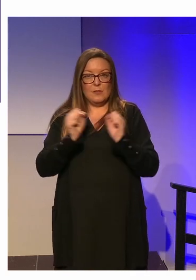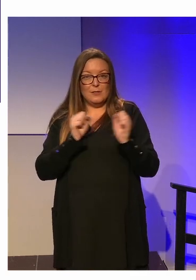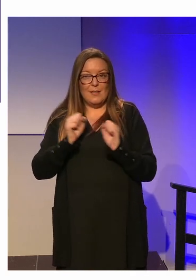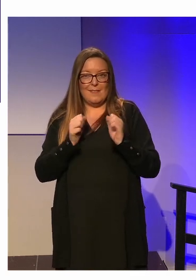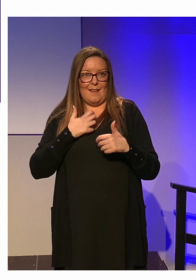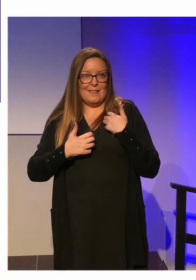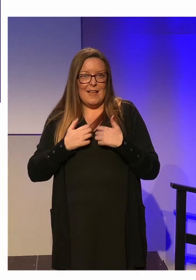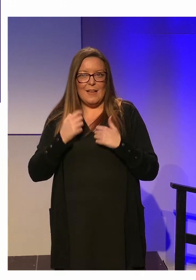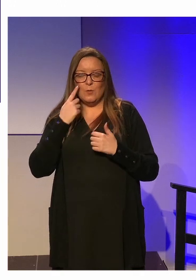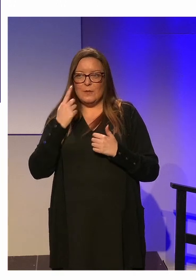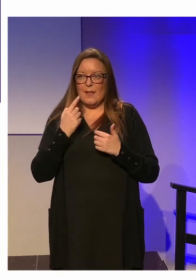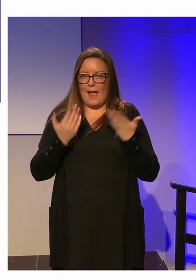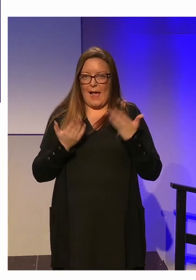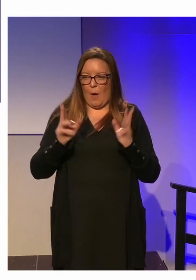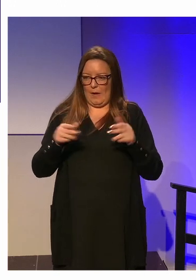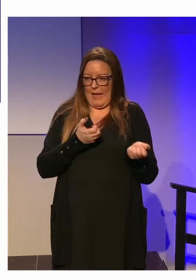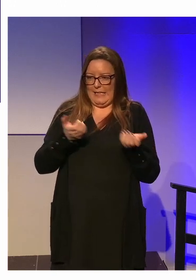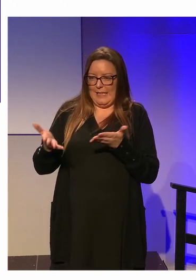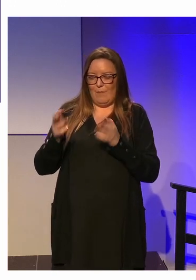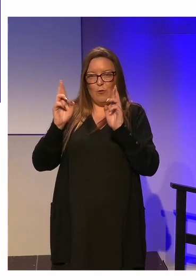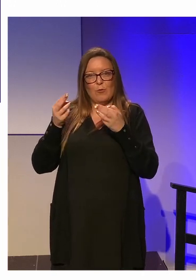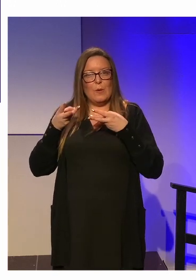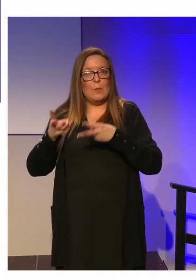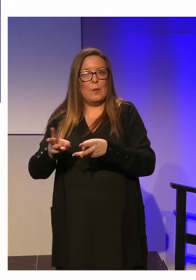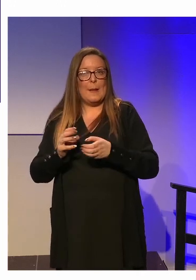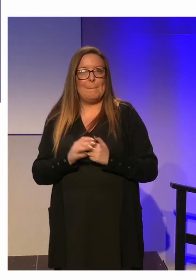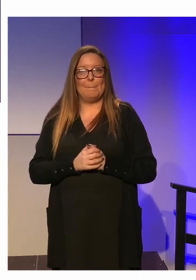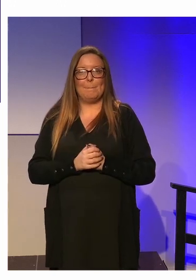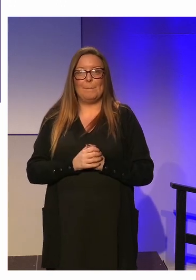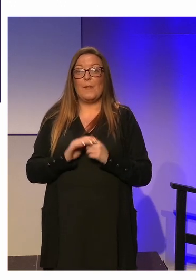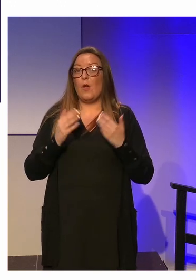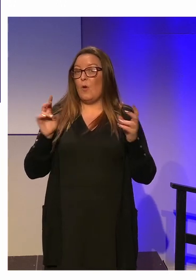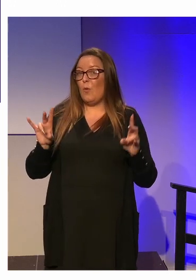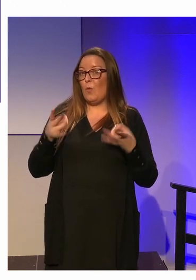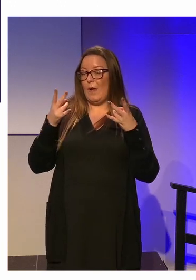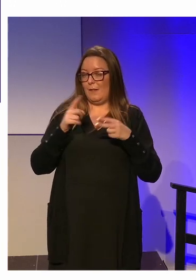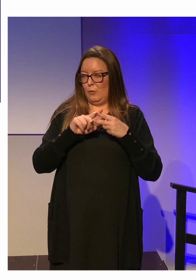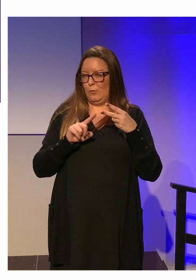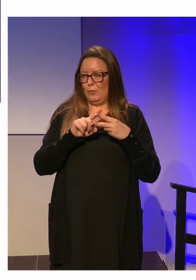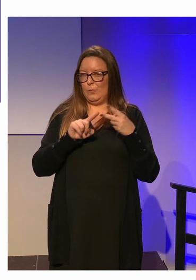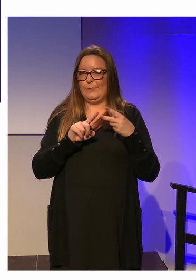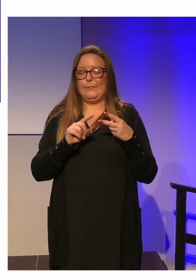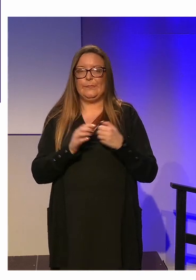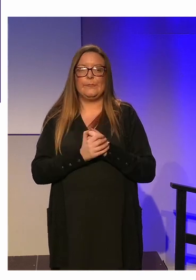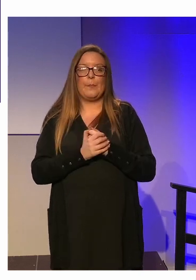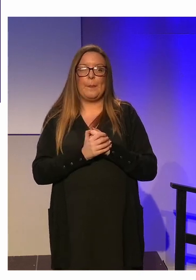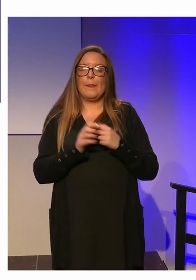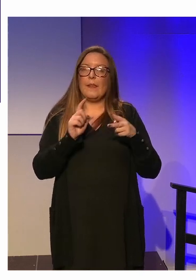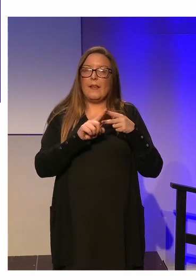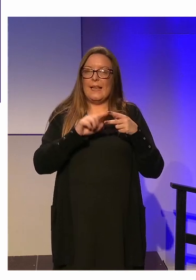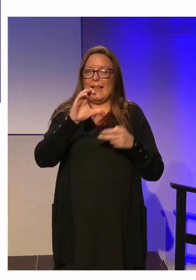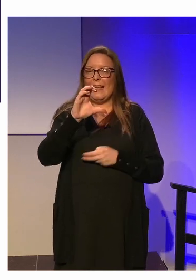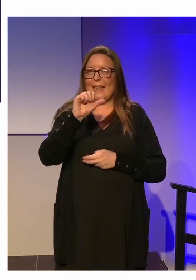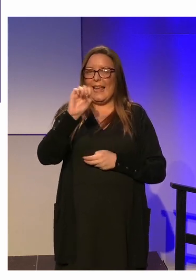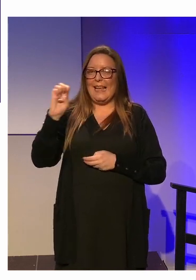looking at how can we deliver those in the best way. So a quick 2 last things. First, a case study on teachers.